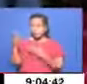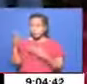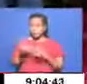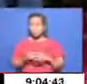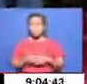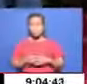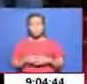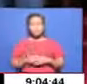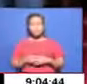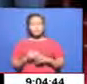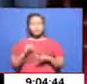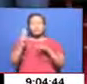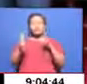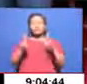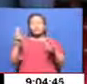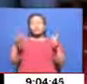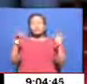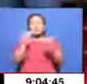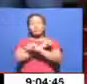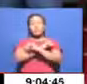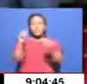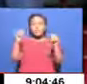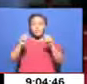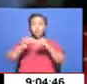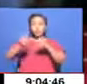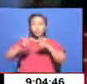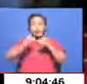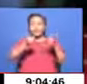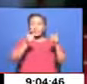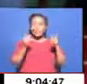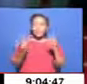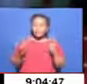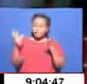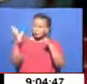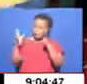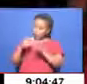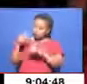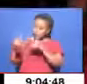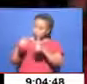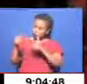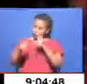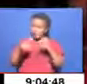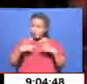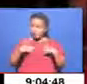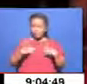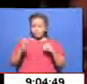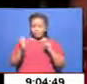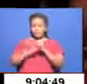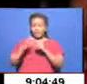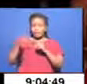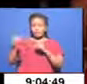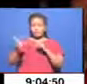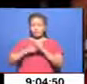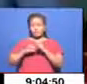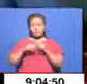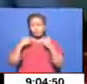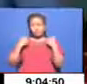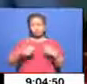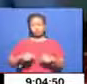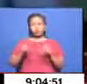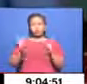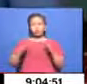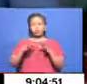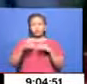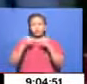The 2022 President's Award ceremony is underway, with 907 gold awardees receiving their certificates from